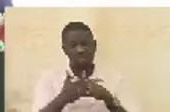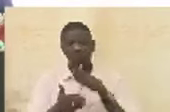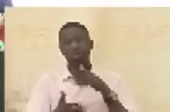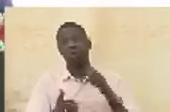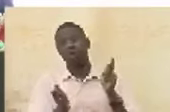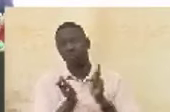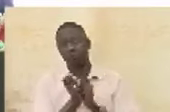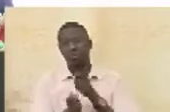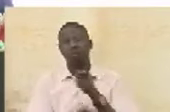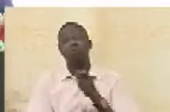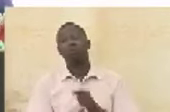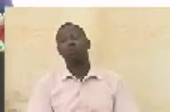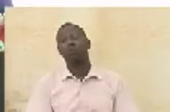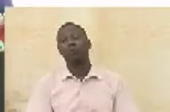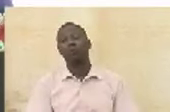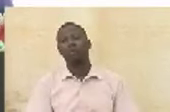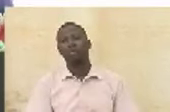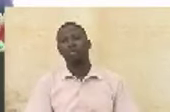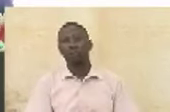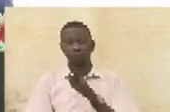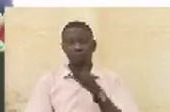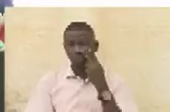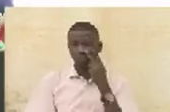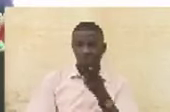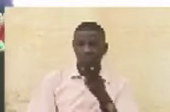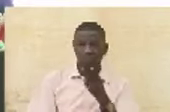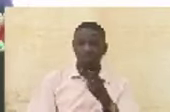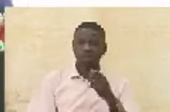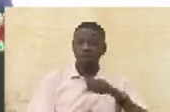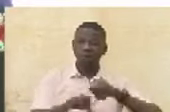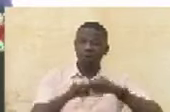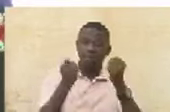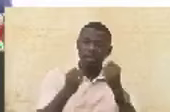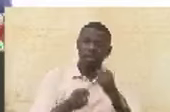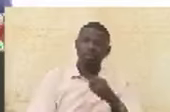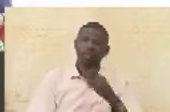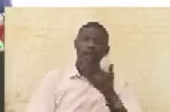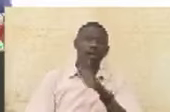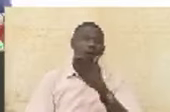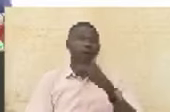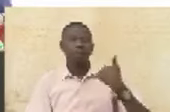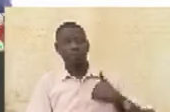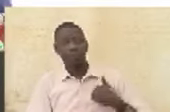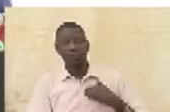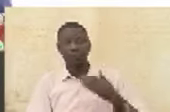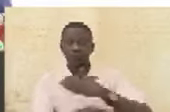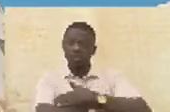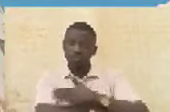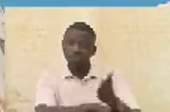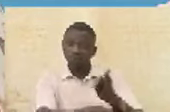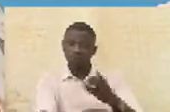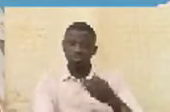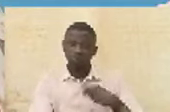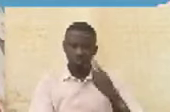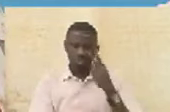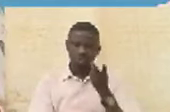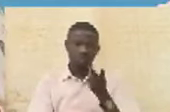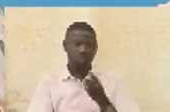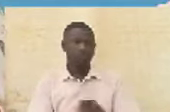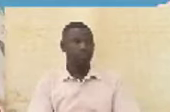Did you see them break anyone's door down? For any other mole can drink it out of the air, they bunda katiba.